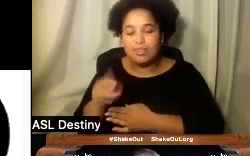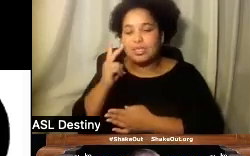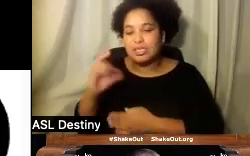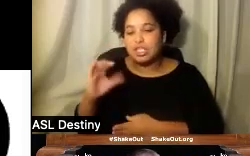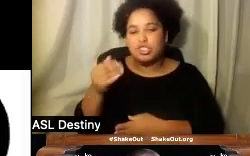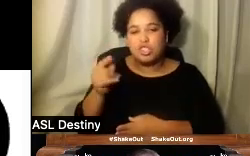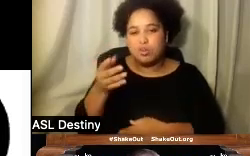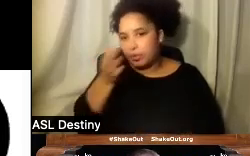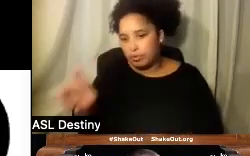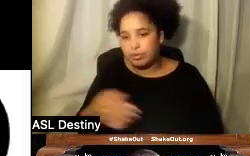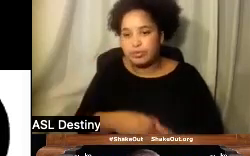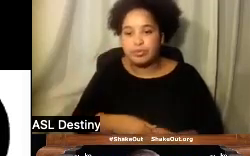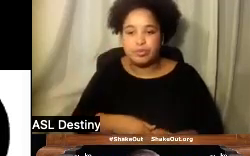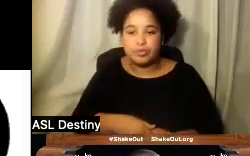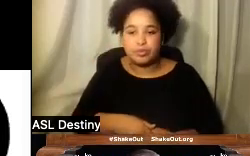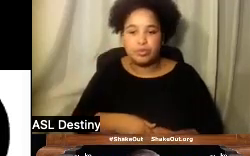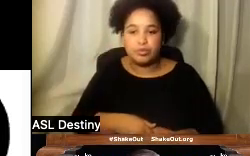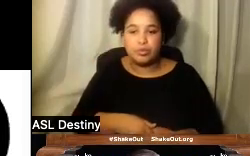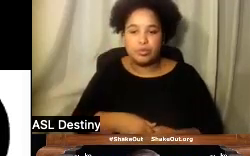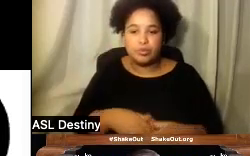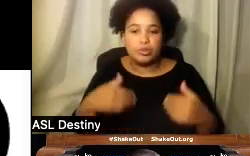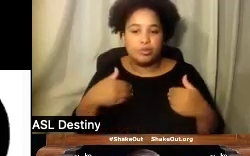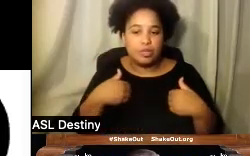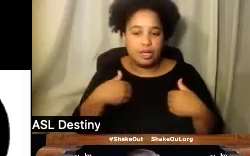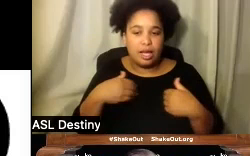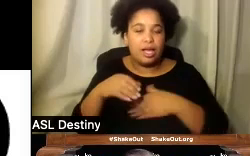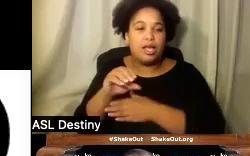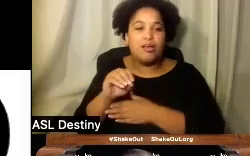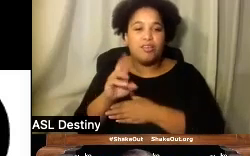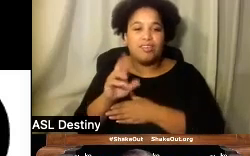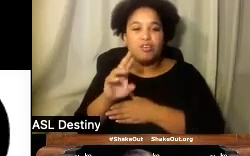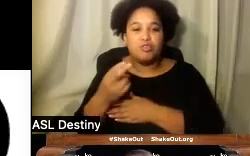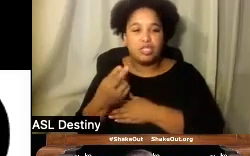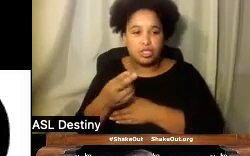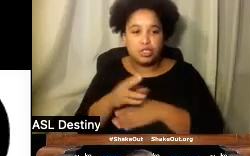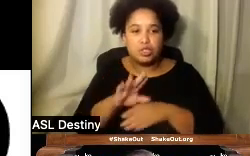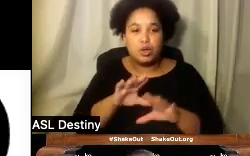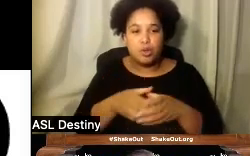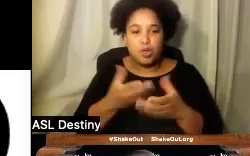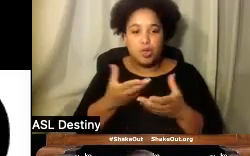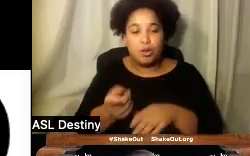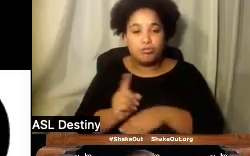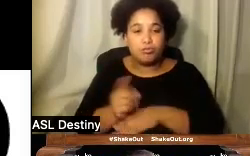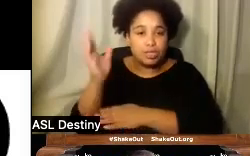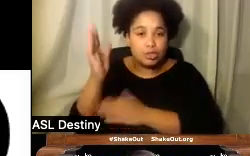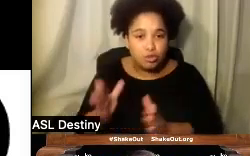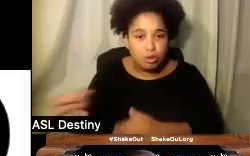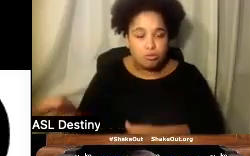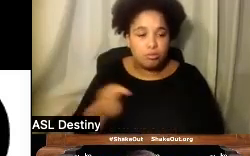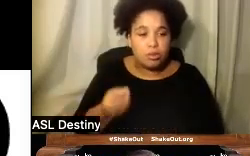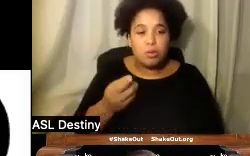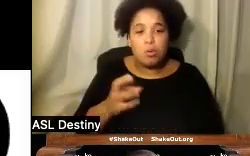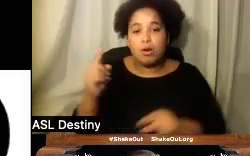We also have outreach bureaus, including our events bureau. And if you would like a presenter or like us to come